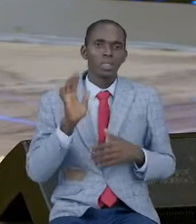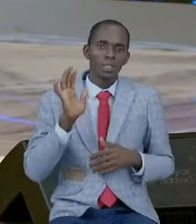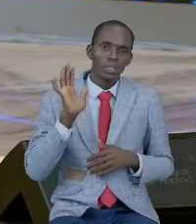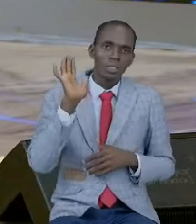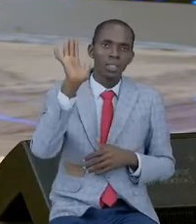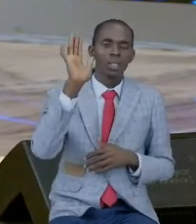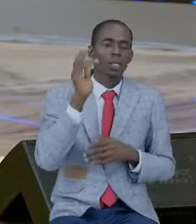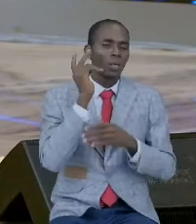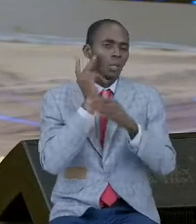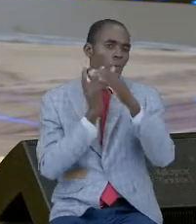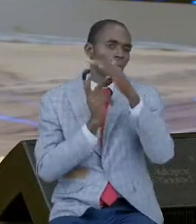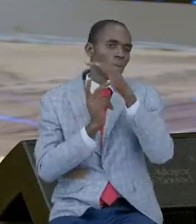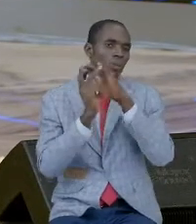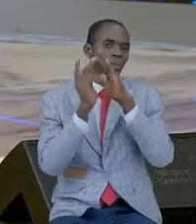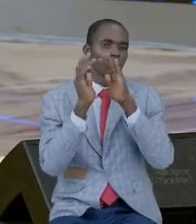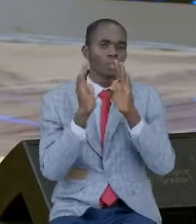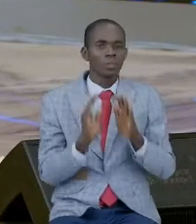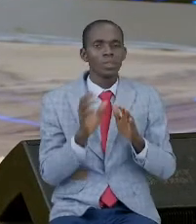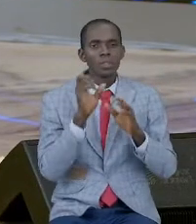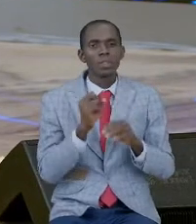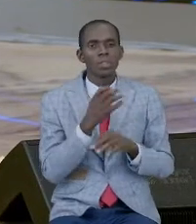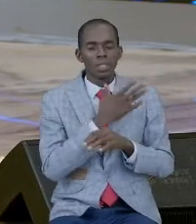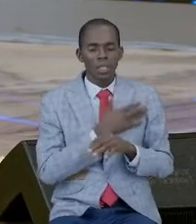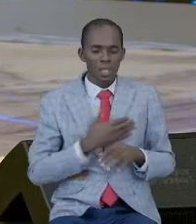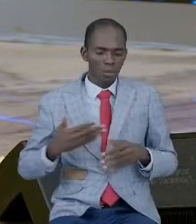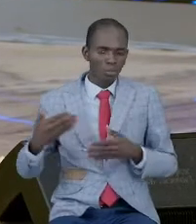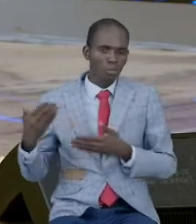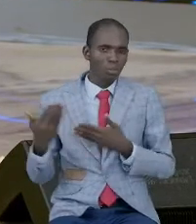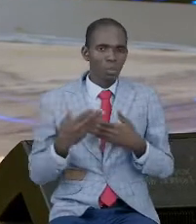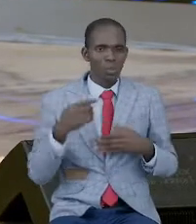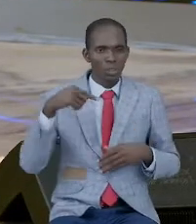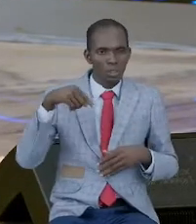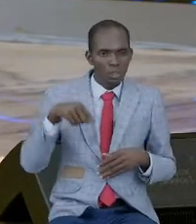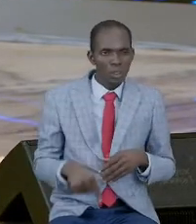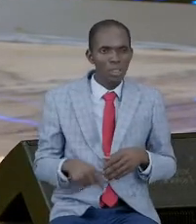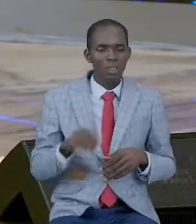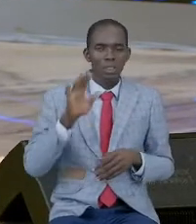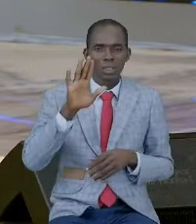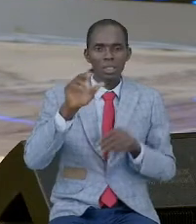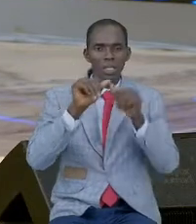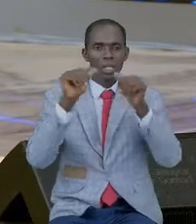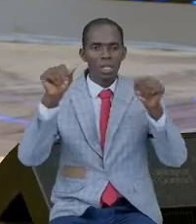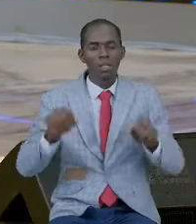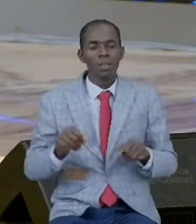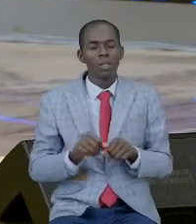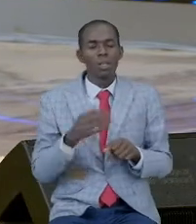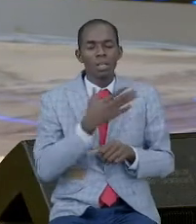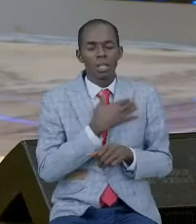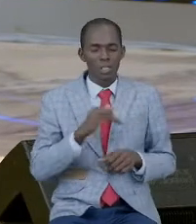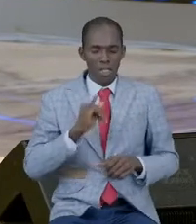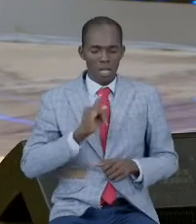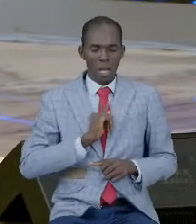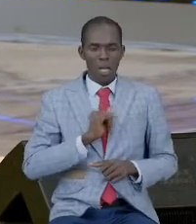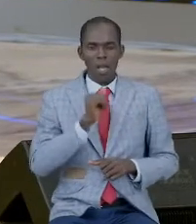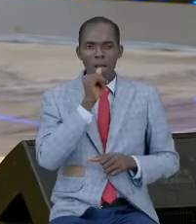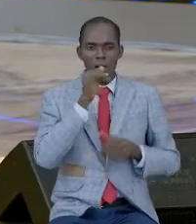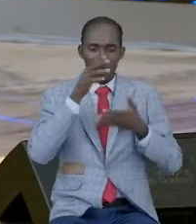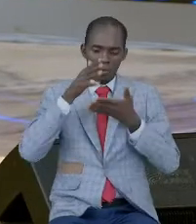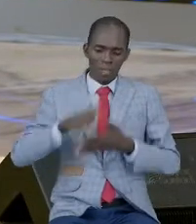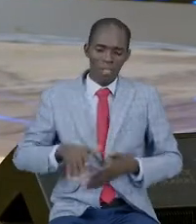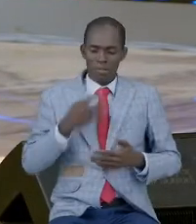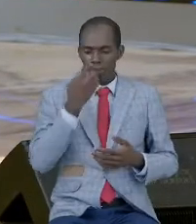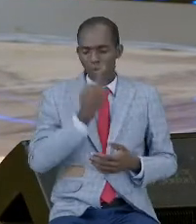prophets and dig down thine altars, and I am left alone, and they seek